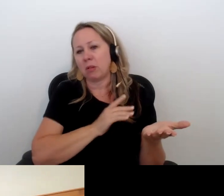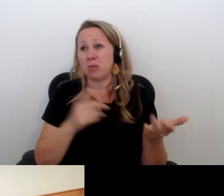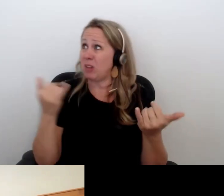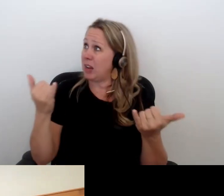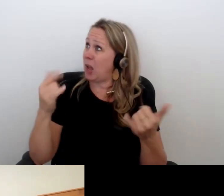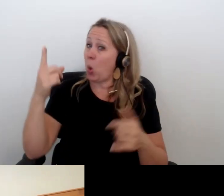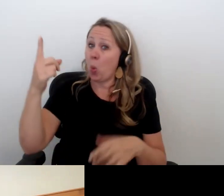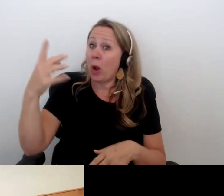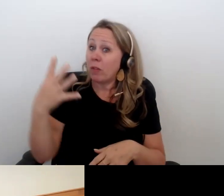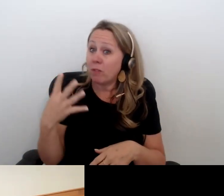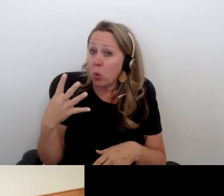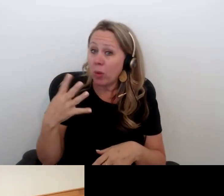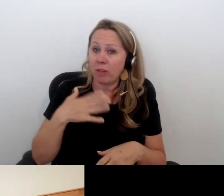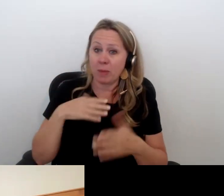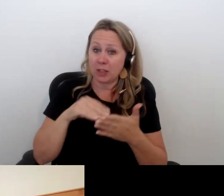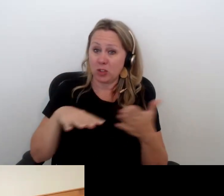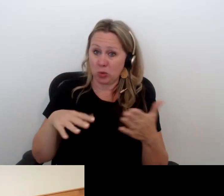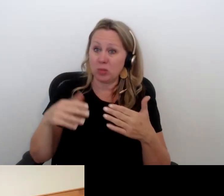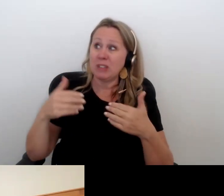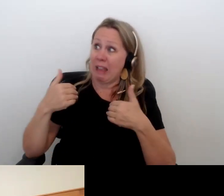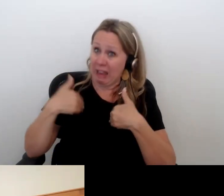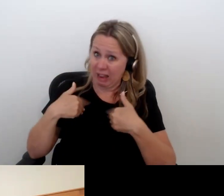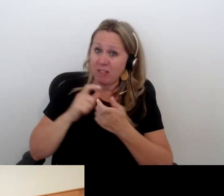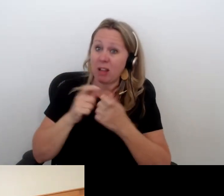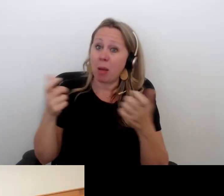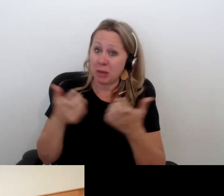have accommodations. So wow.